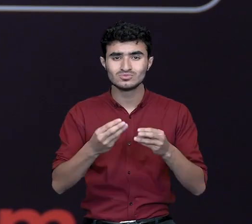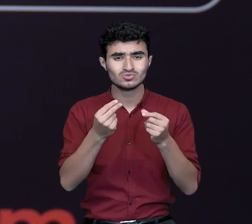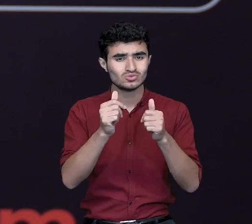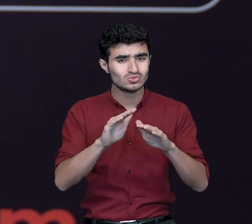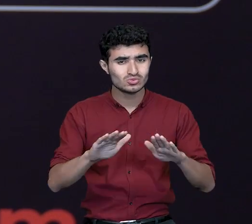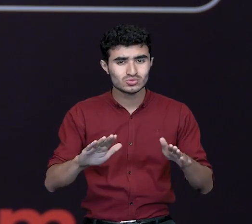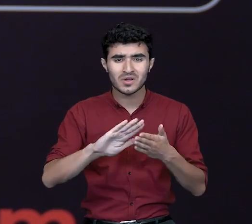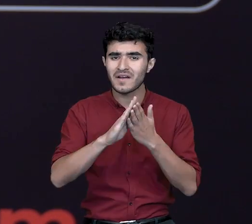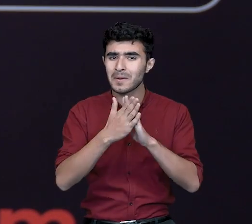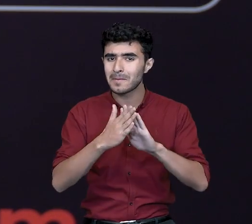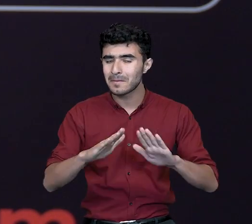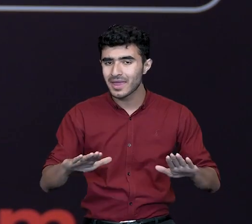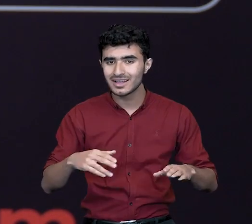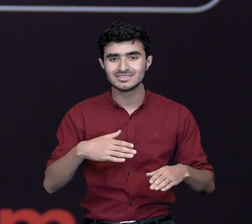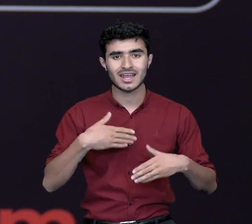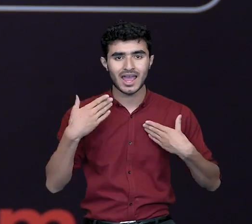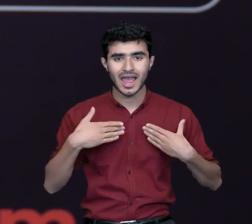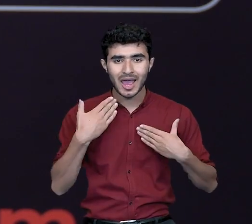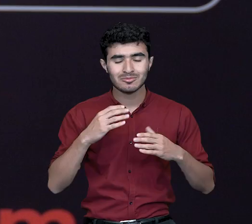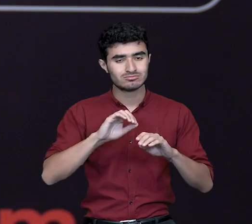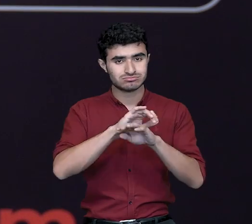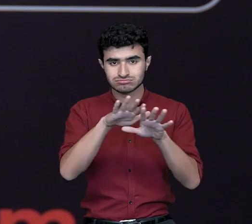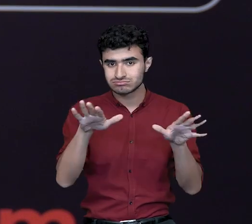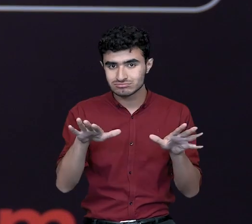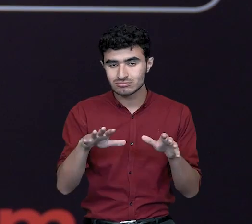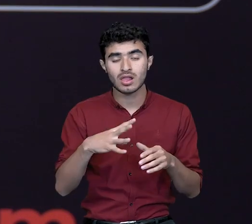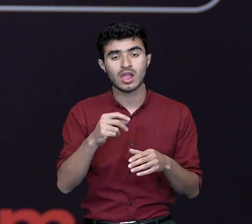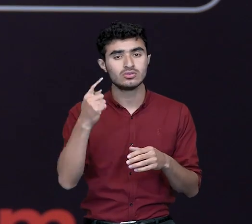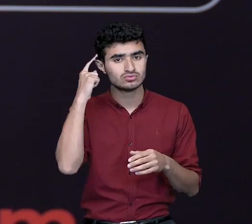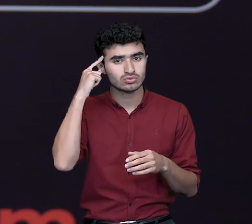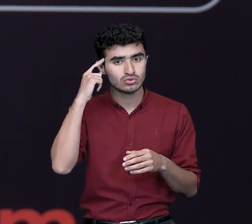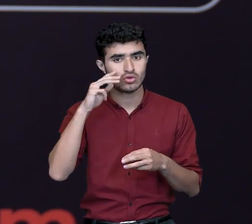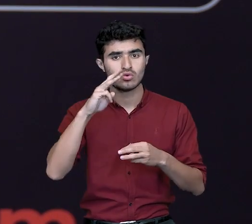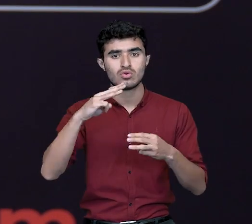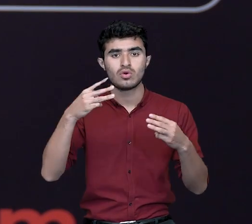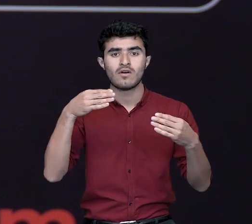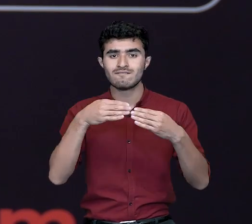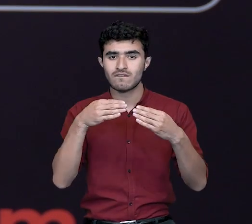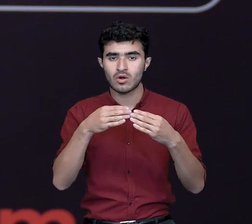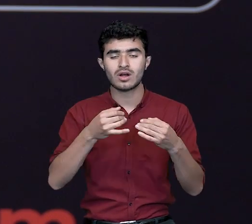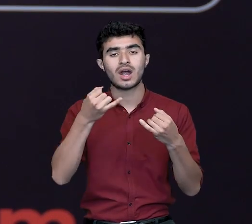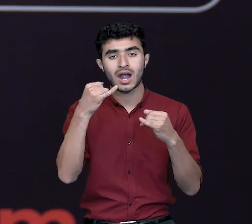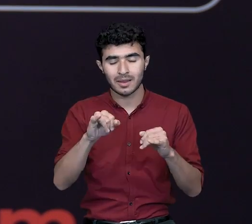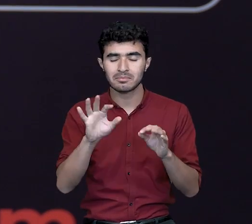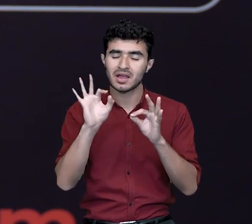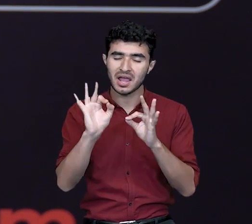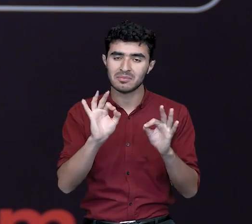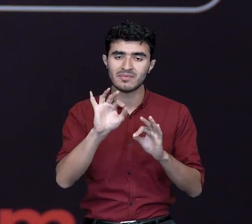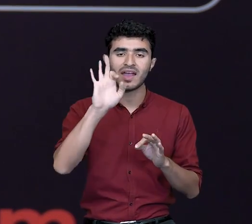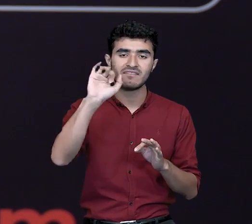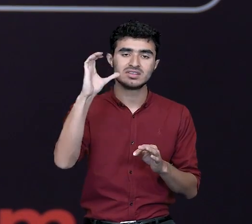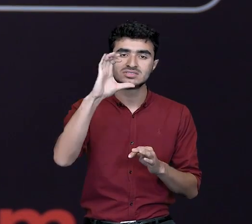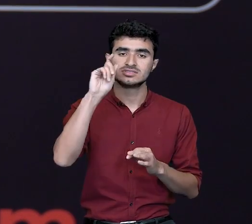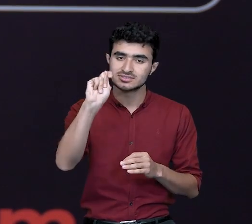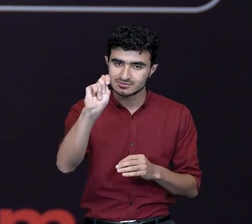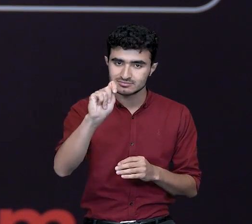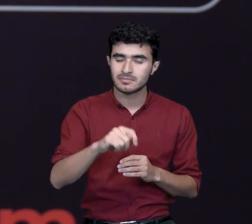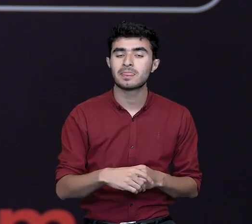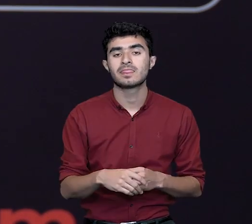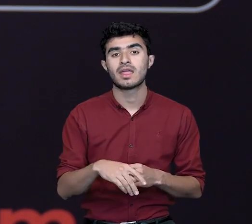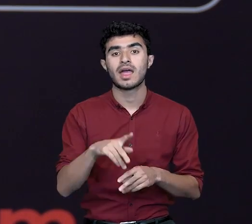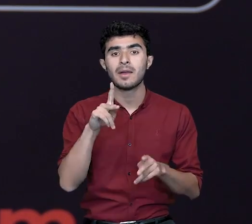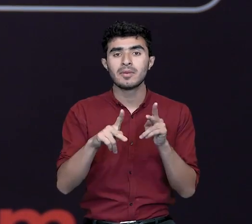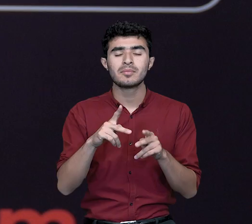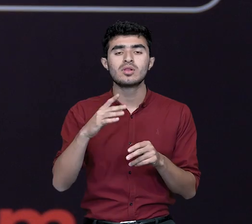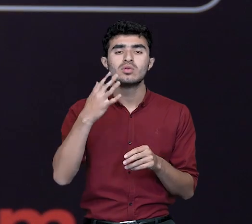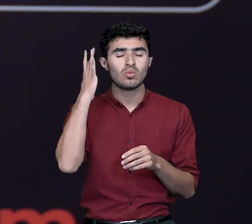enjoyment would significantly increase. The atrocities of war have a great impact. War is gruesome, and that's a fact.